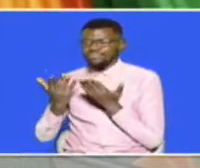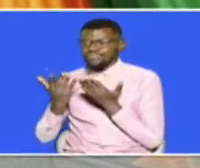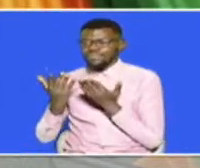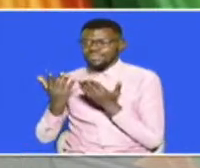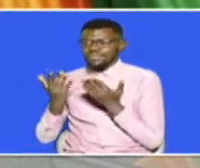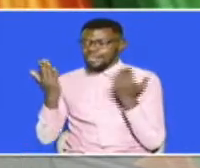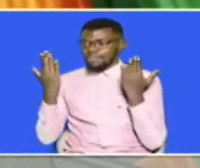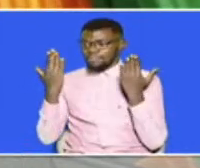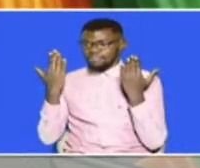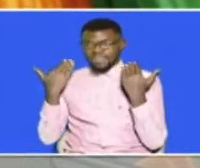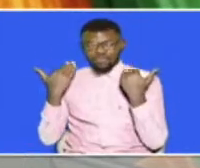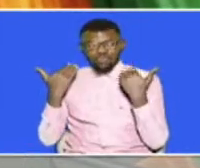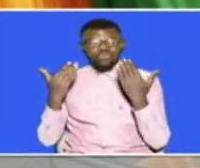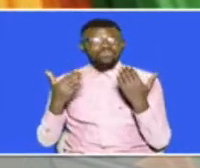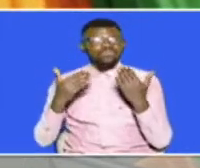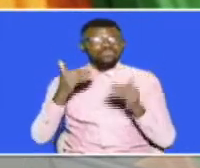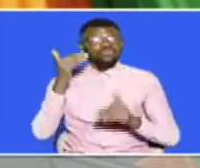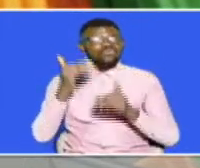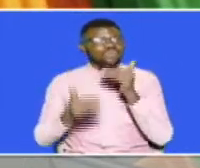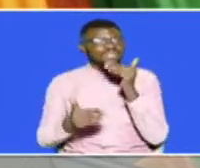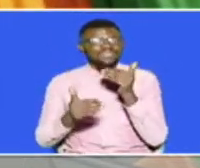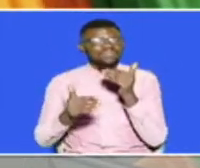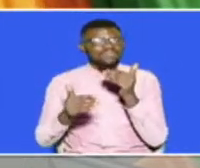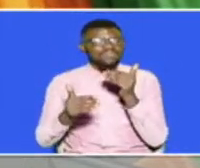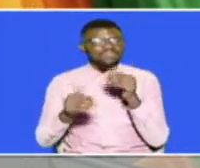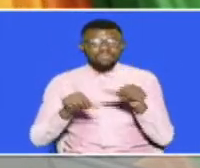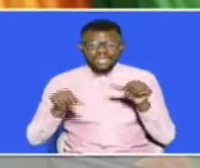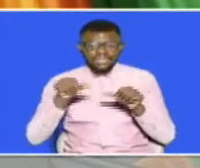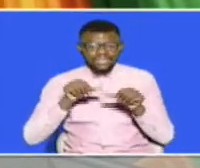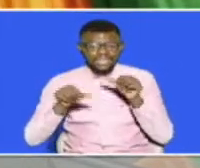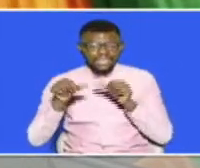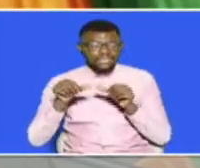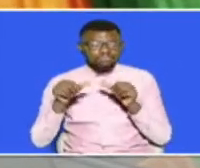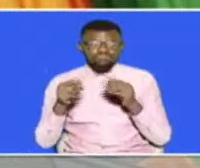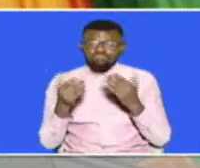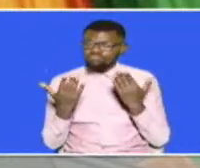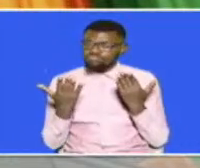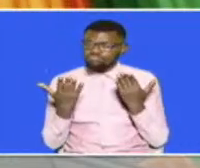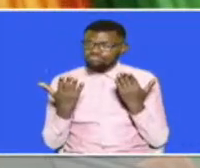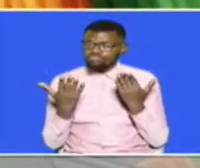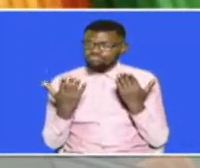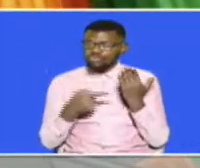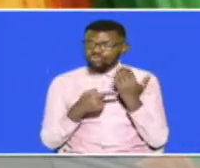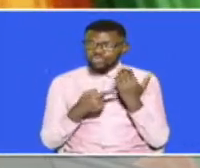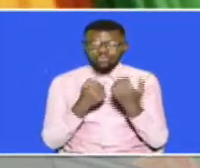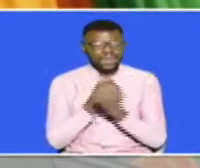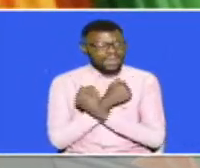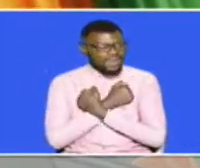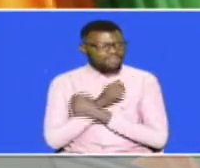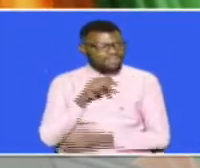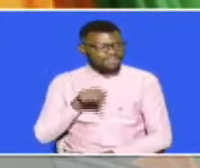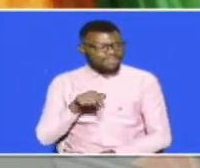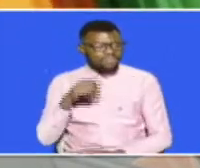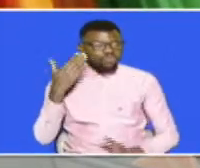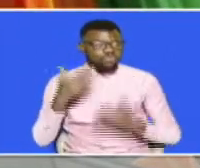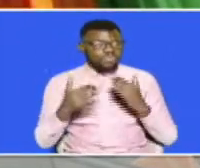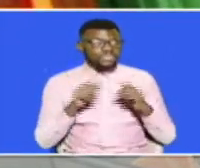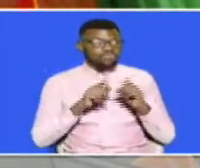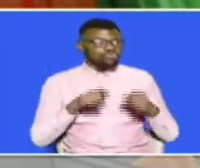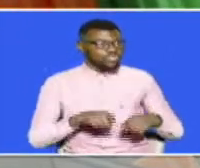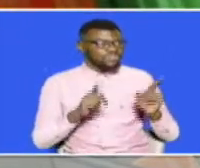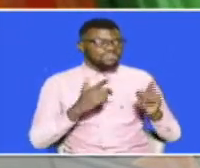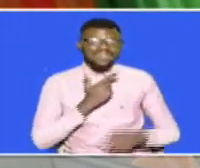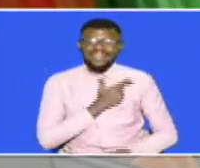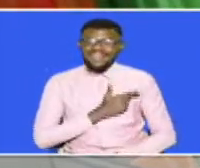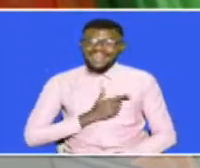at Meru University of Science and Technology, MUST, the university we love so much. You are privileged to live